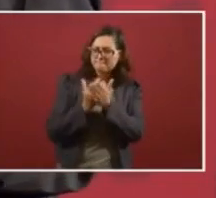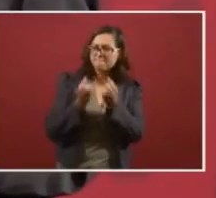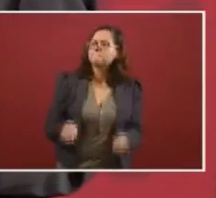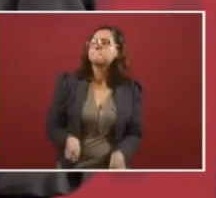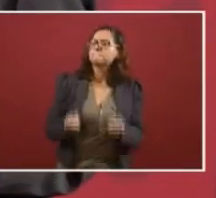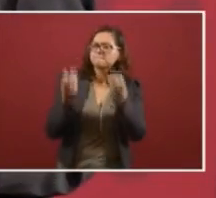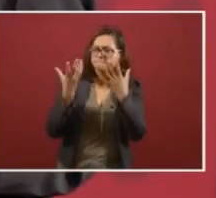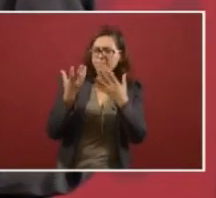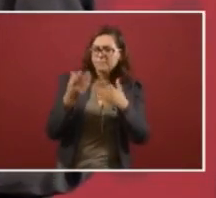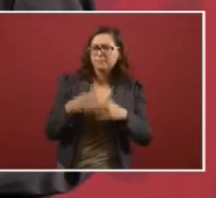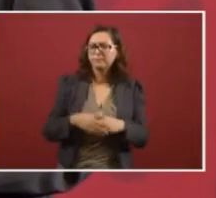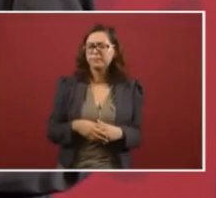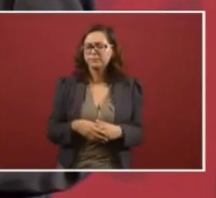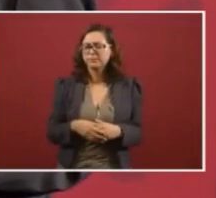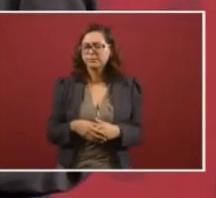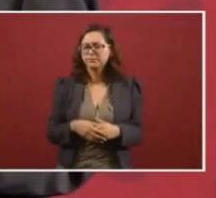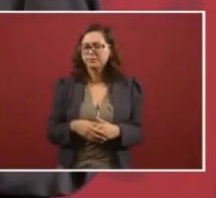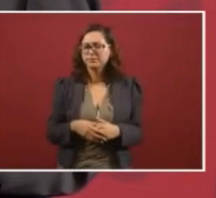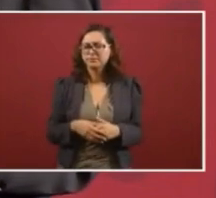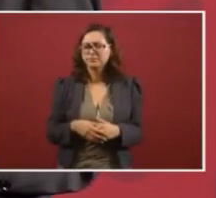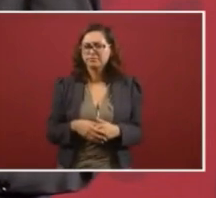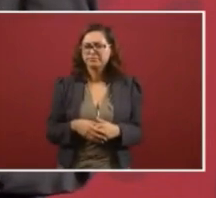And how much did it come down